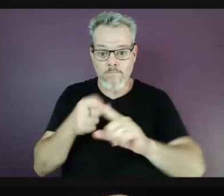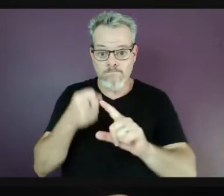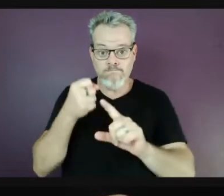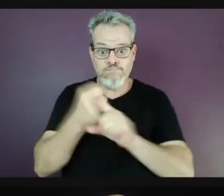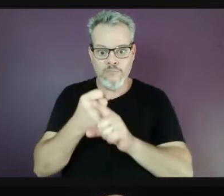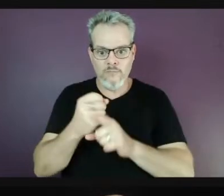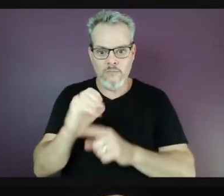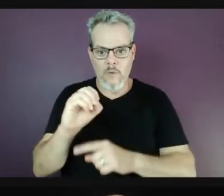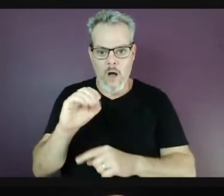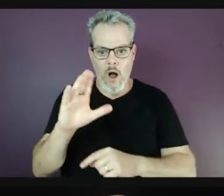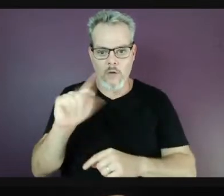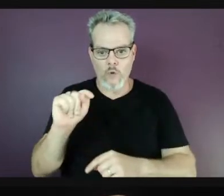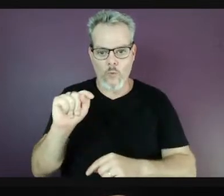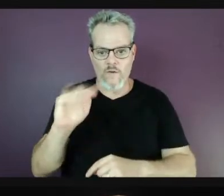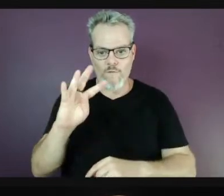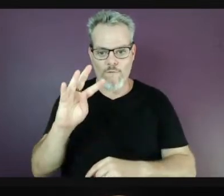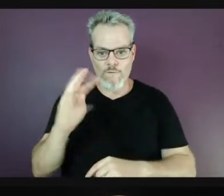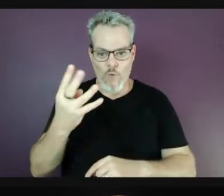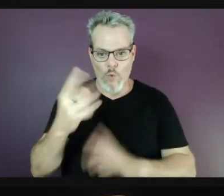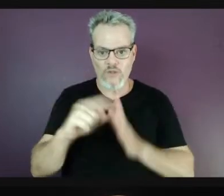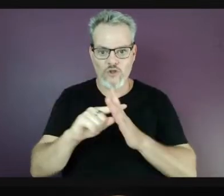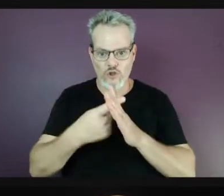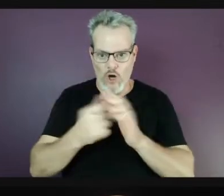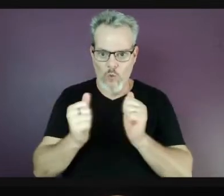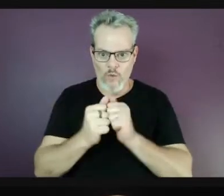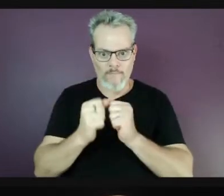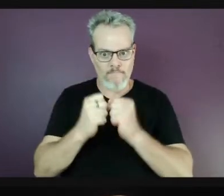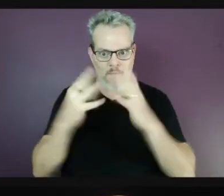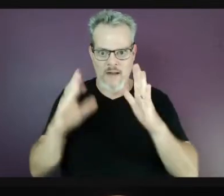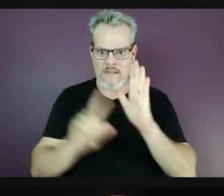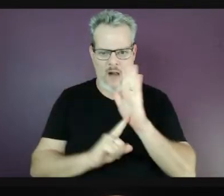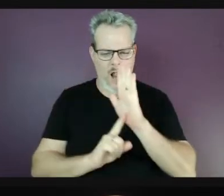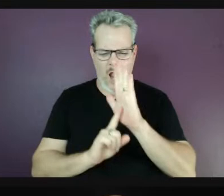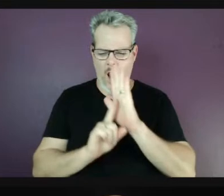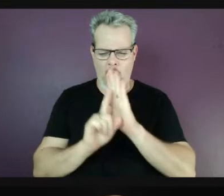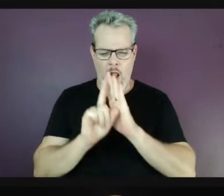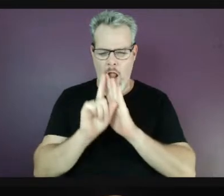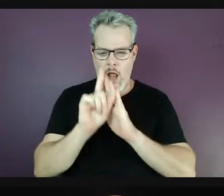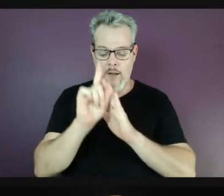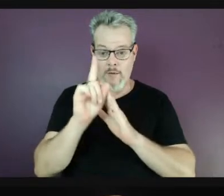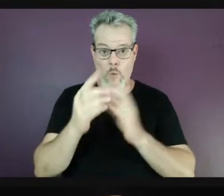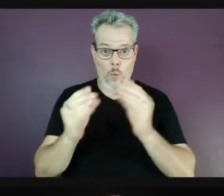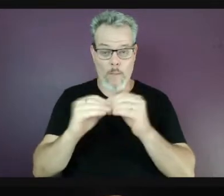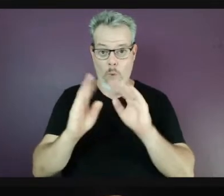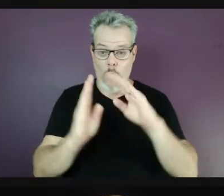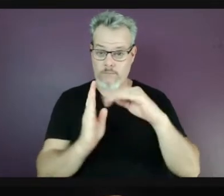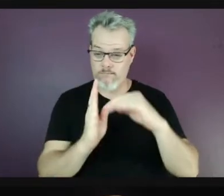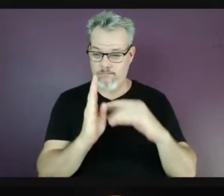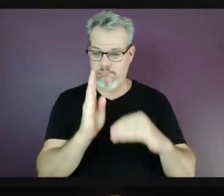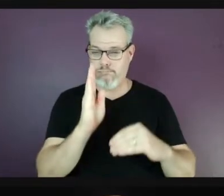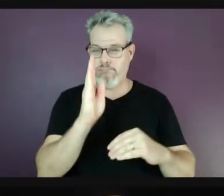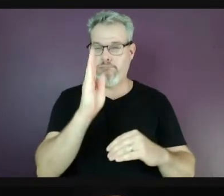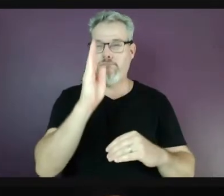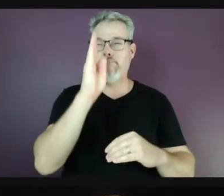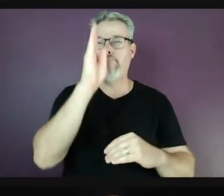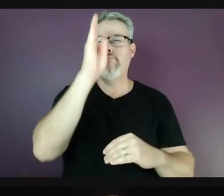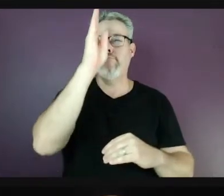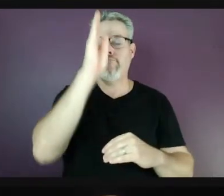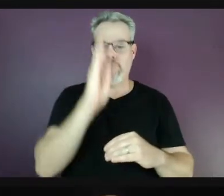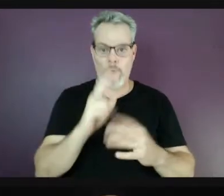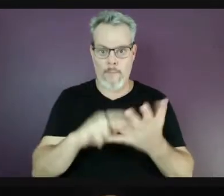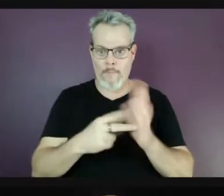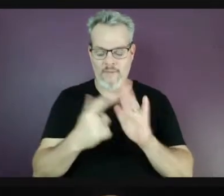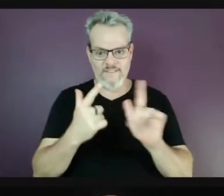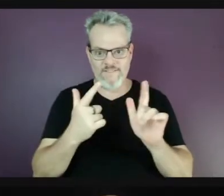October with very many happening in a short amount of time. The steeper this line, the faster they're happening, basically. So happening very